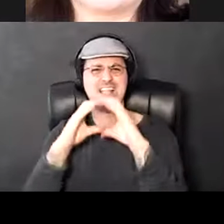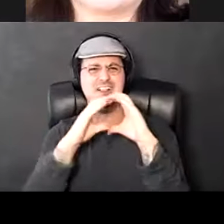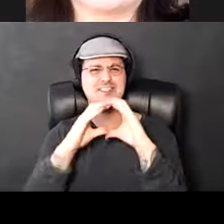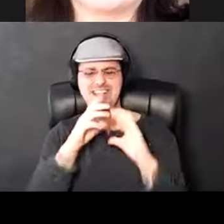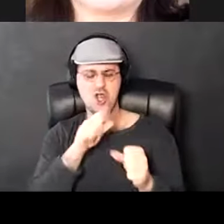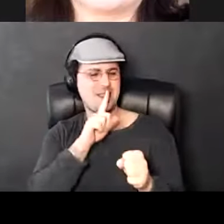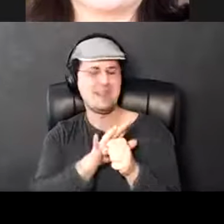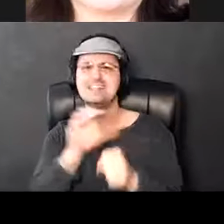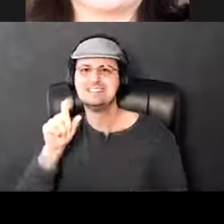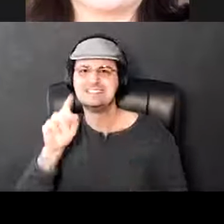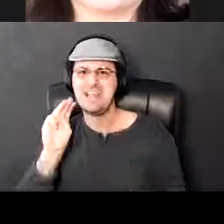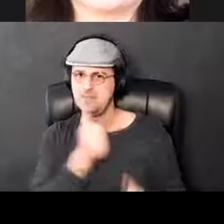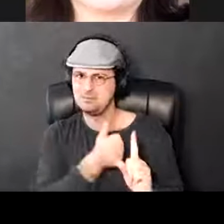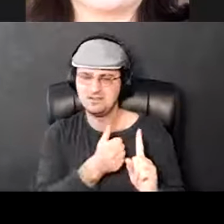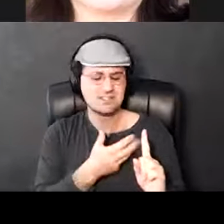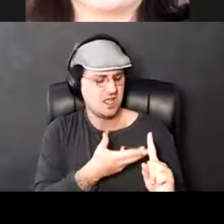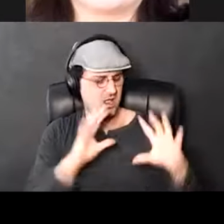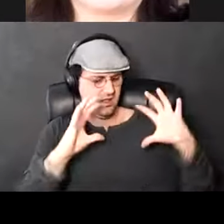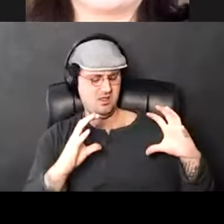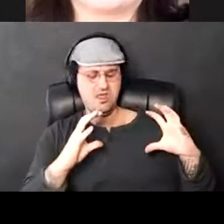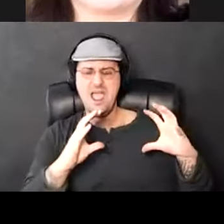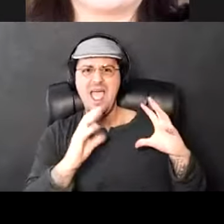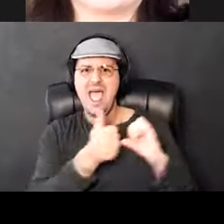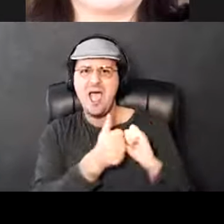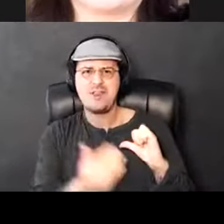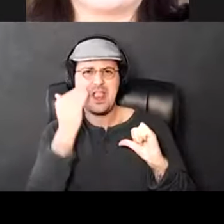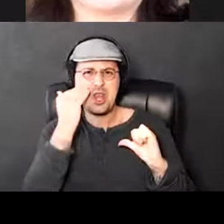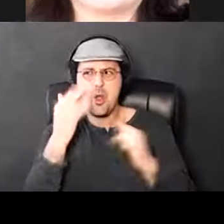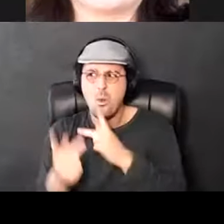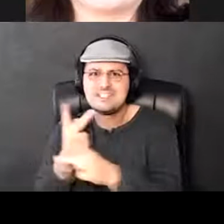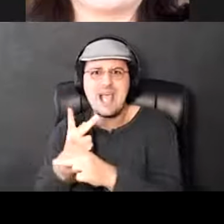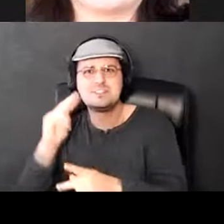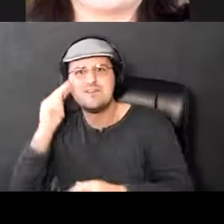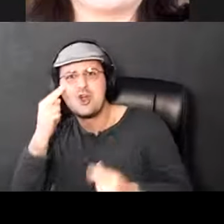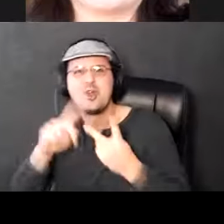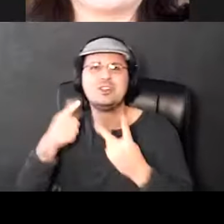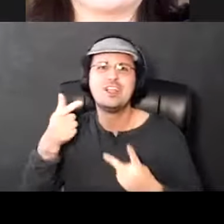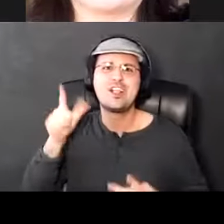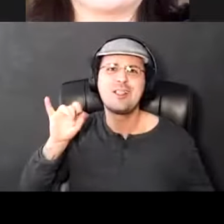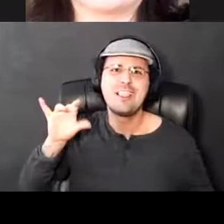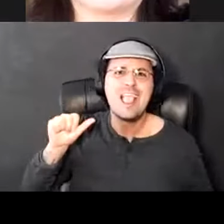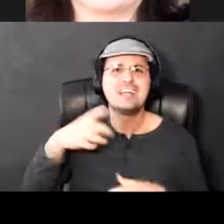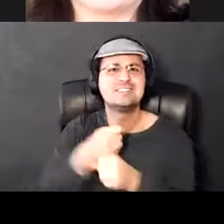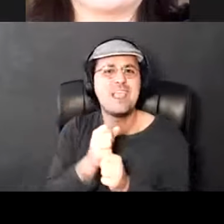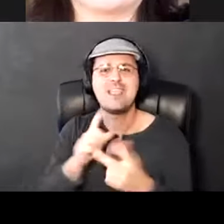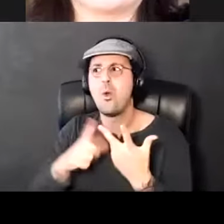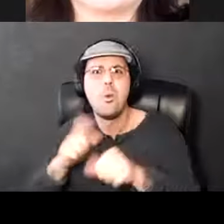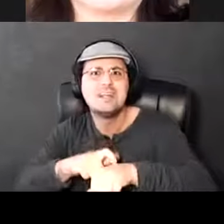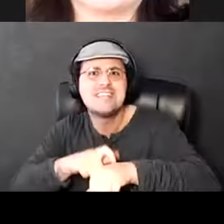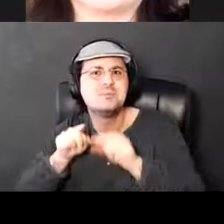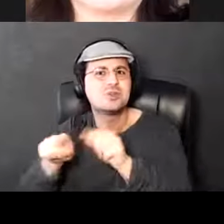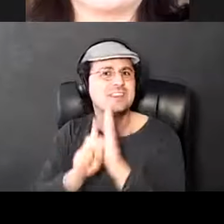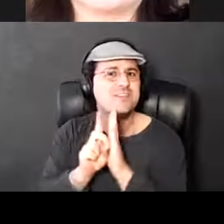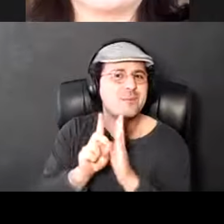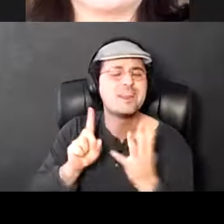cells then know what kinds of neurons and glia to make and at what times in development and in